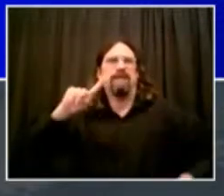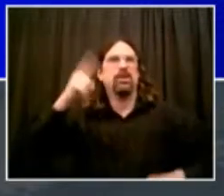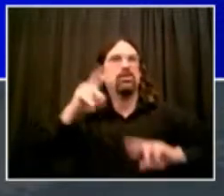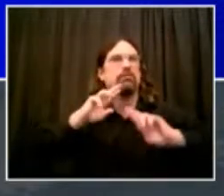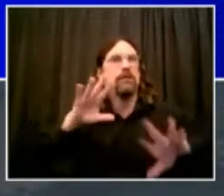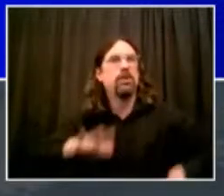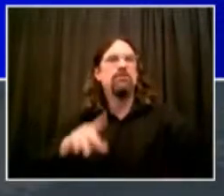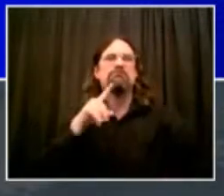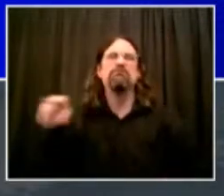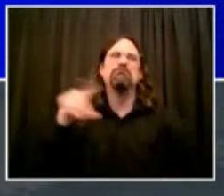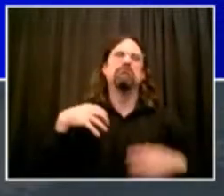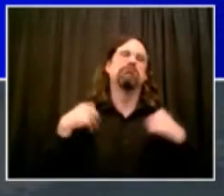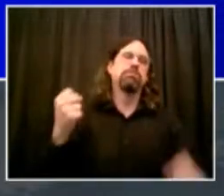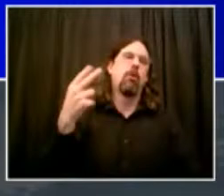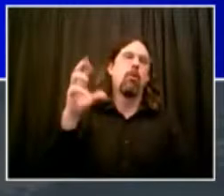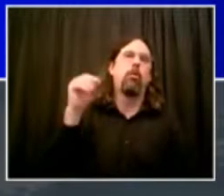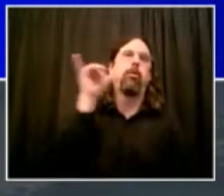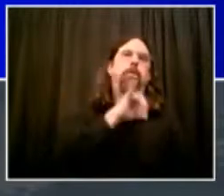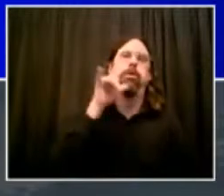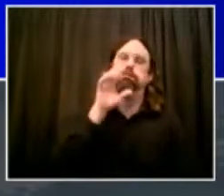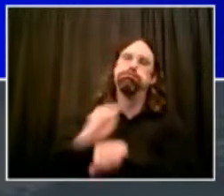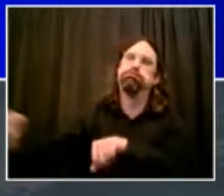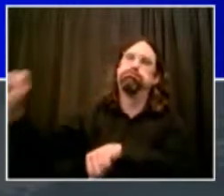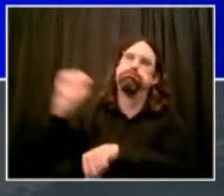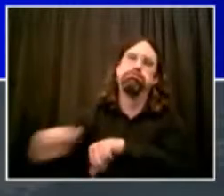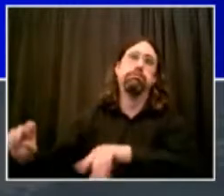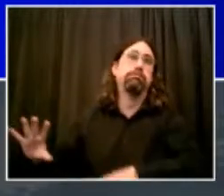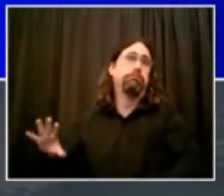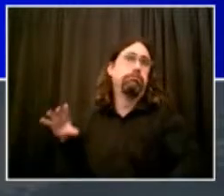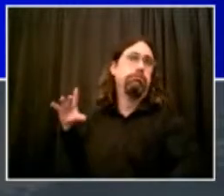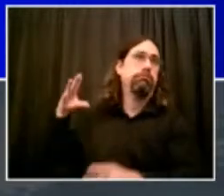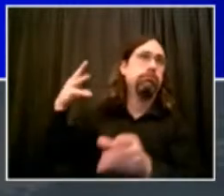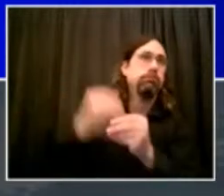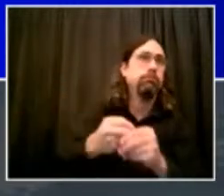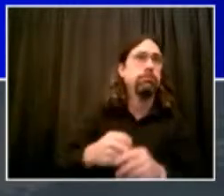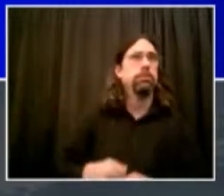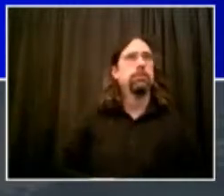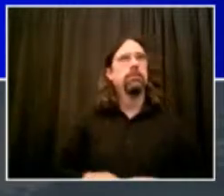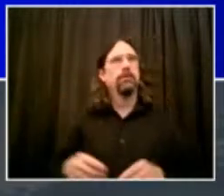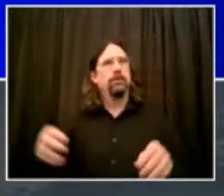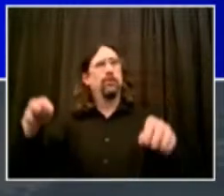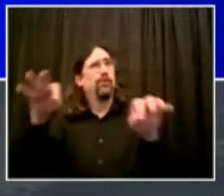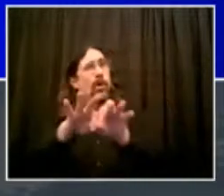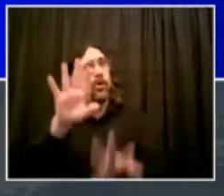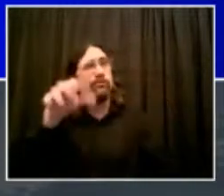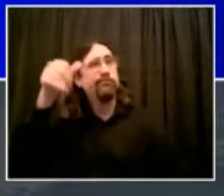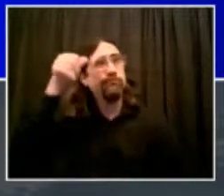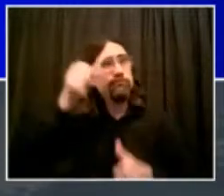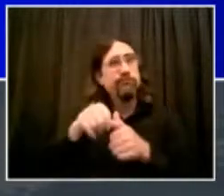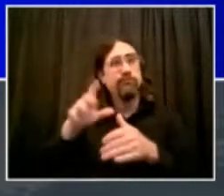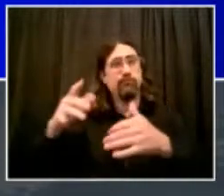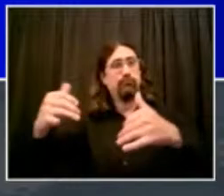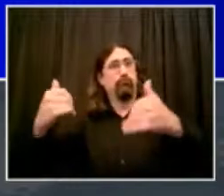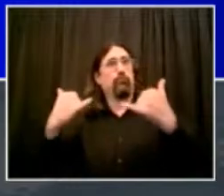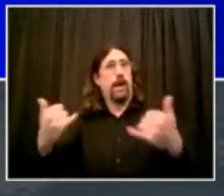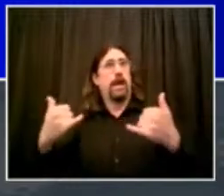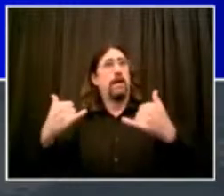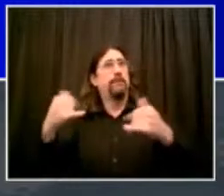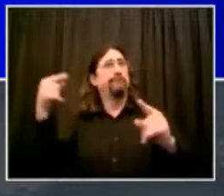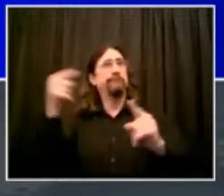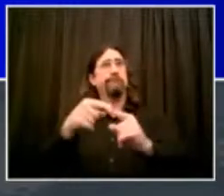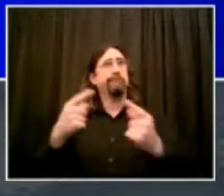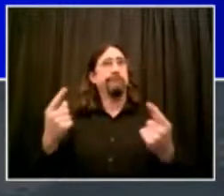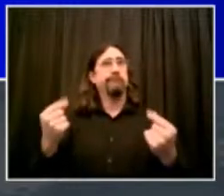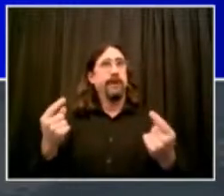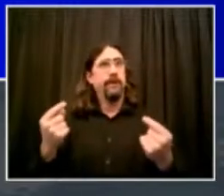So, the most important thing to remember today is don't forget the lessons we've learned. We got